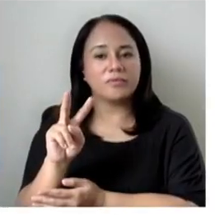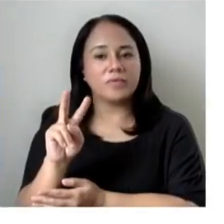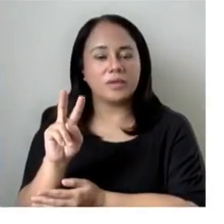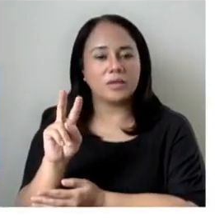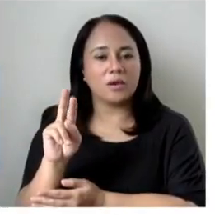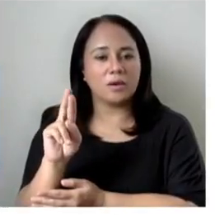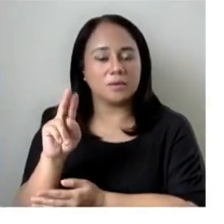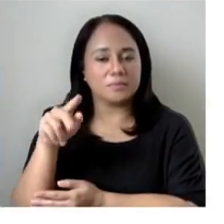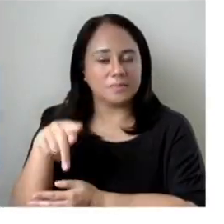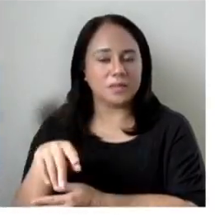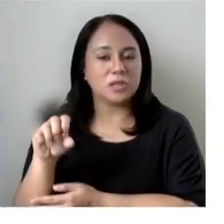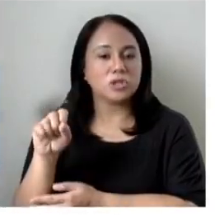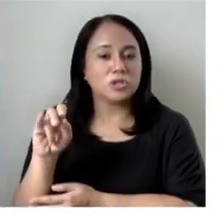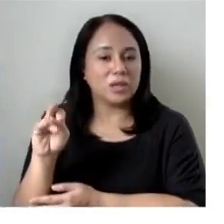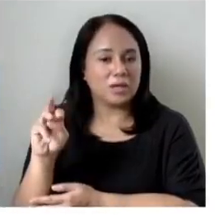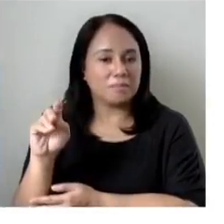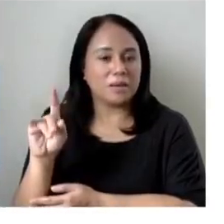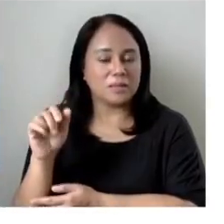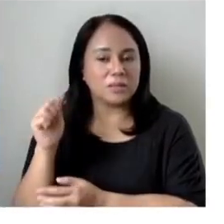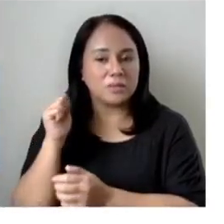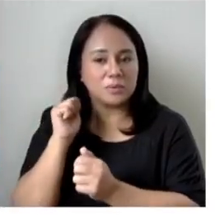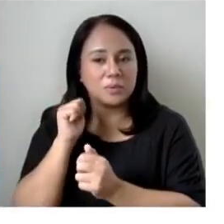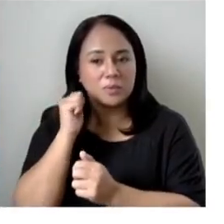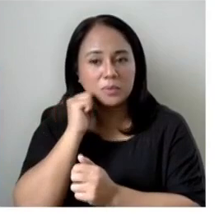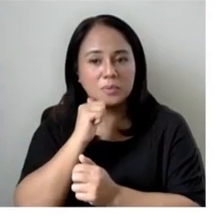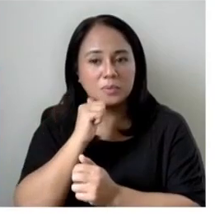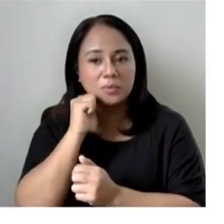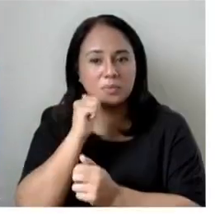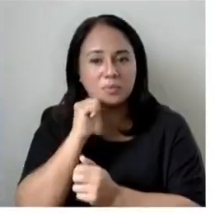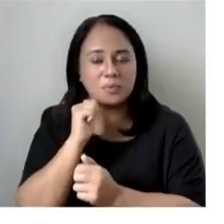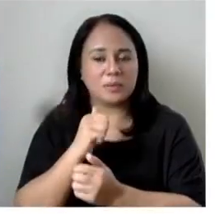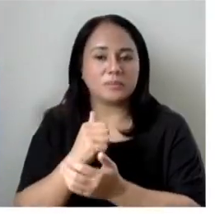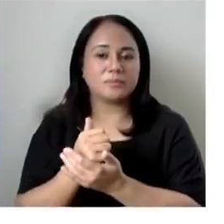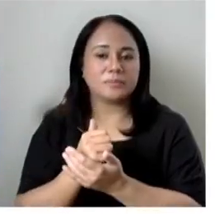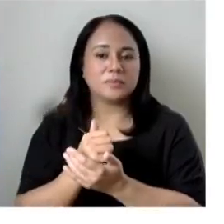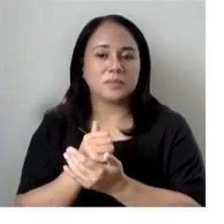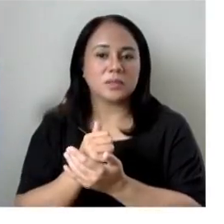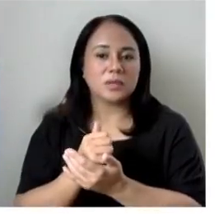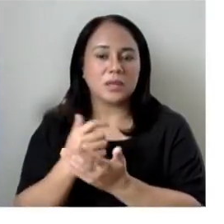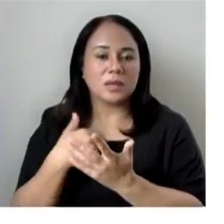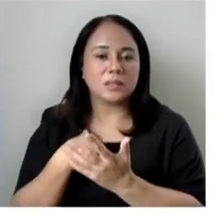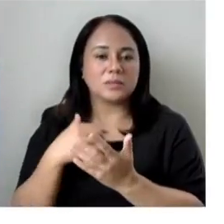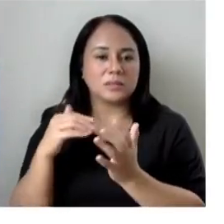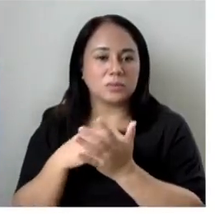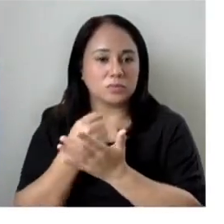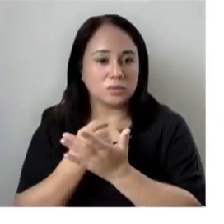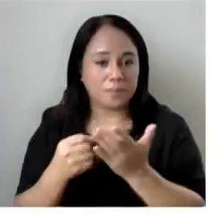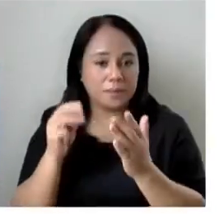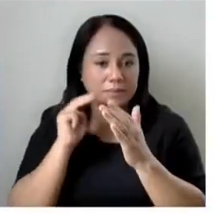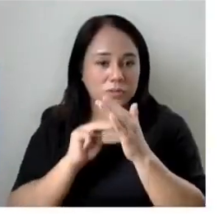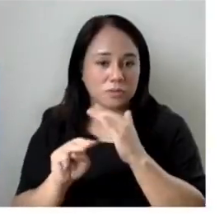Sierra Madre, during the regular routine and resupply mission. Mm. No?